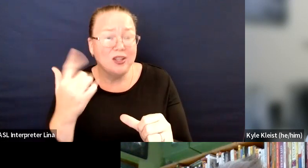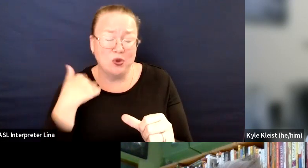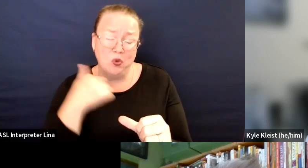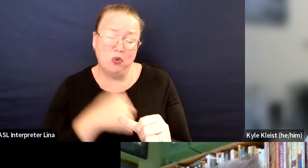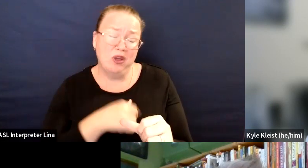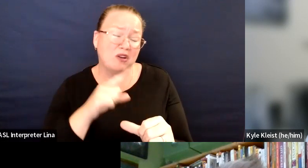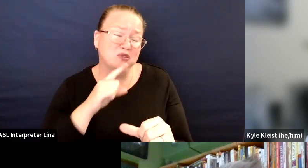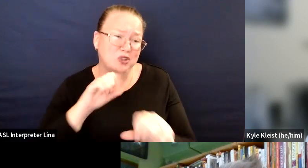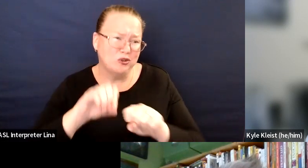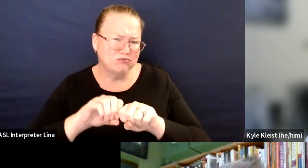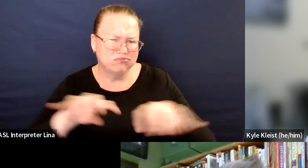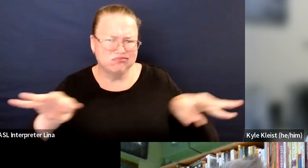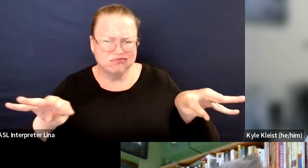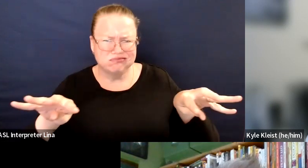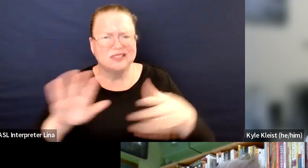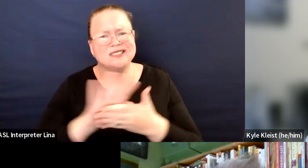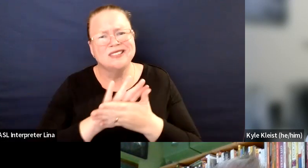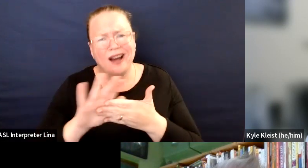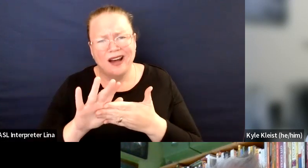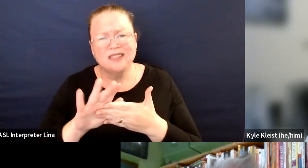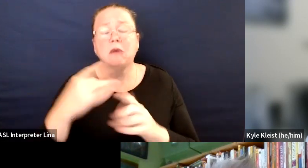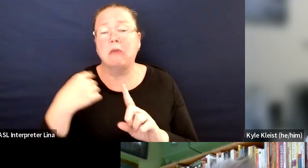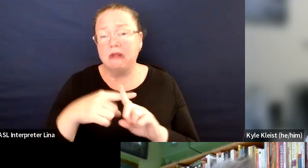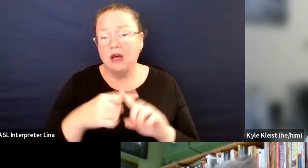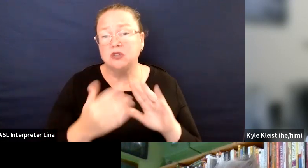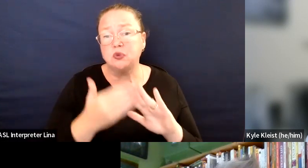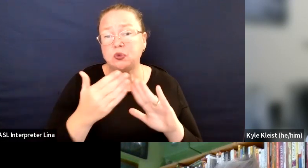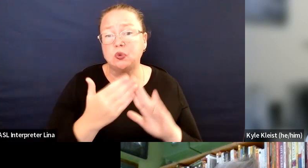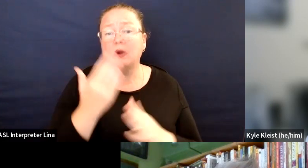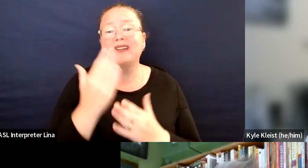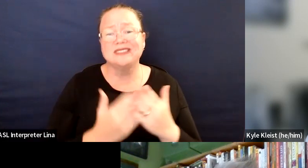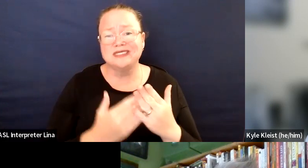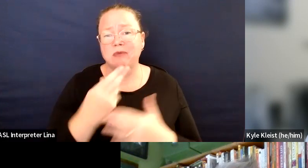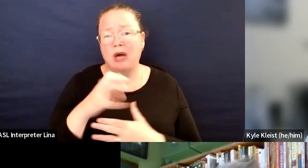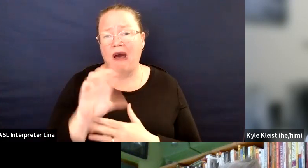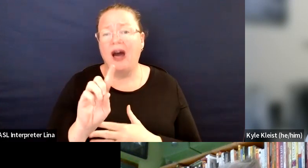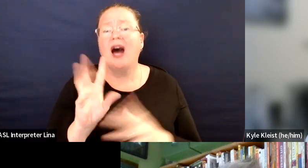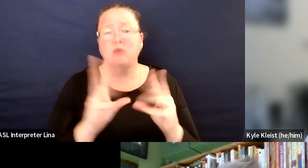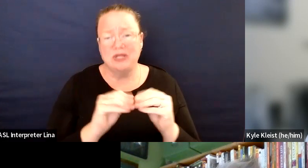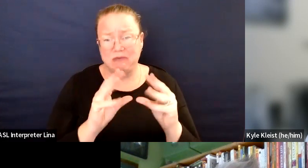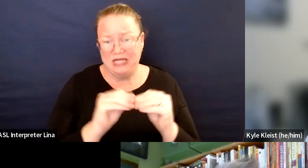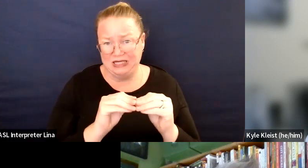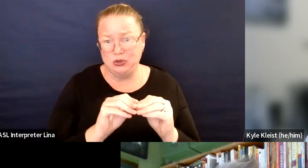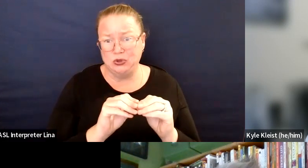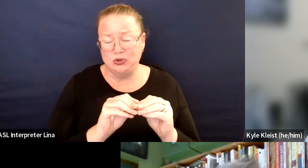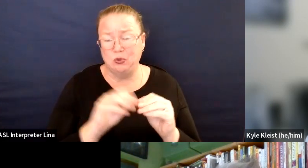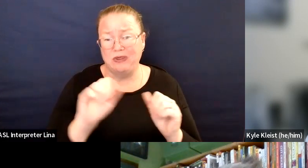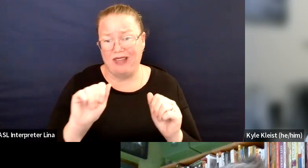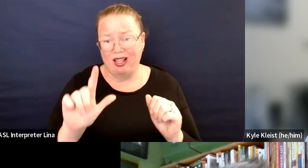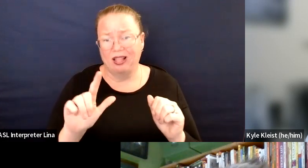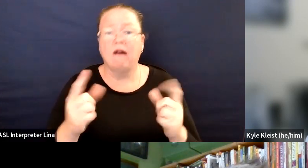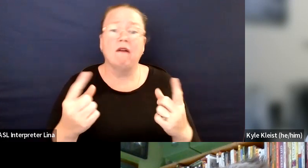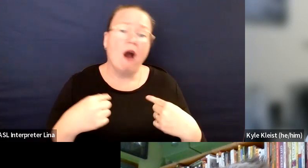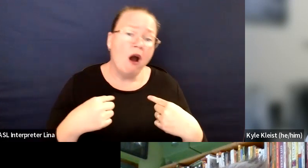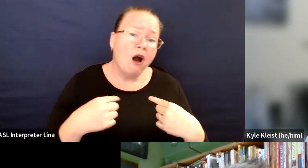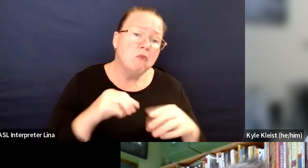that it's made it nice. We also run some hybrid meetings with an OWL. So you can either come